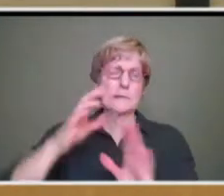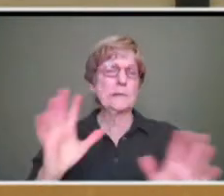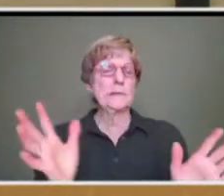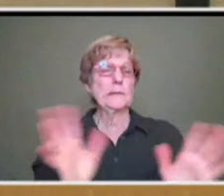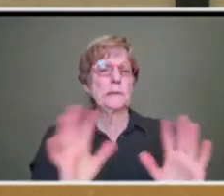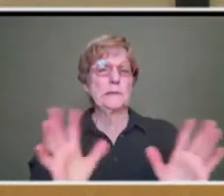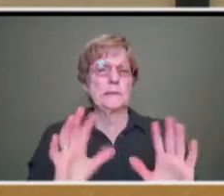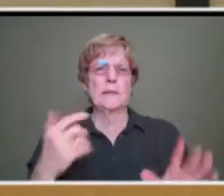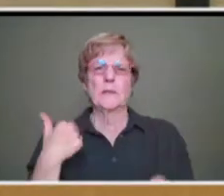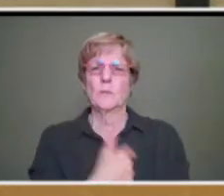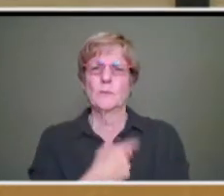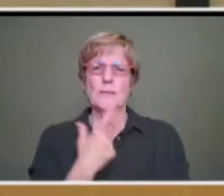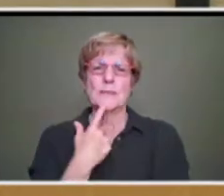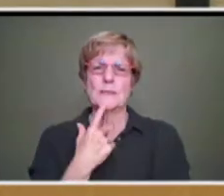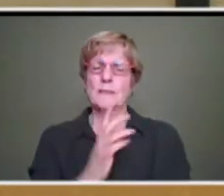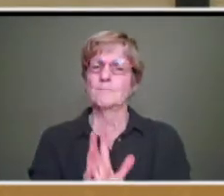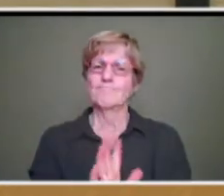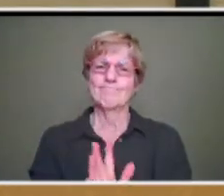know